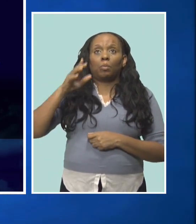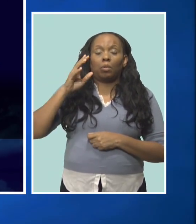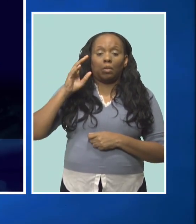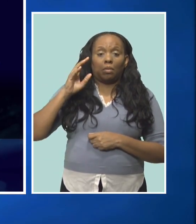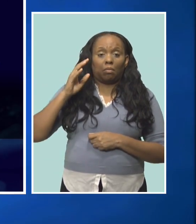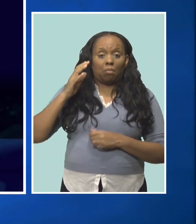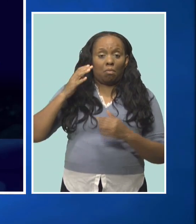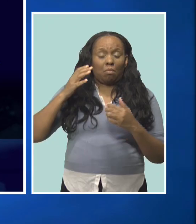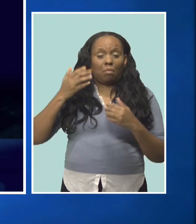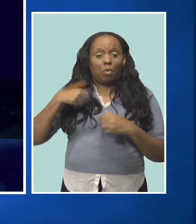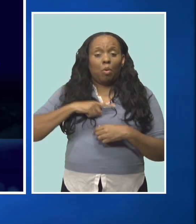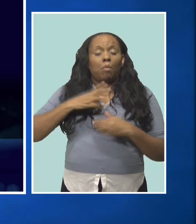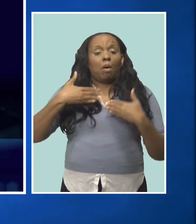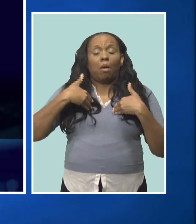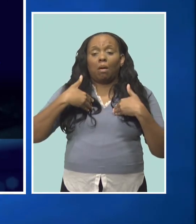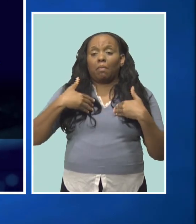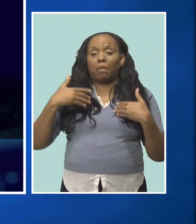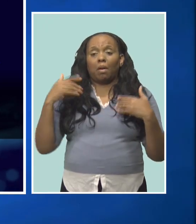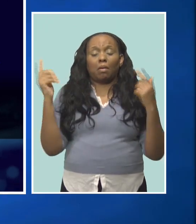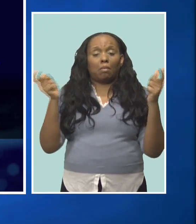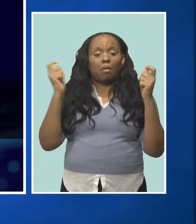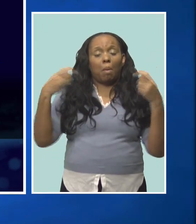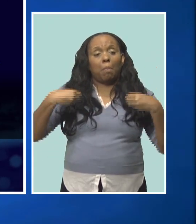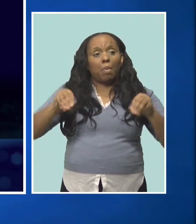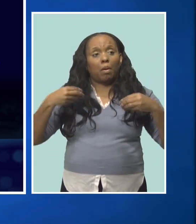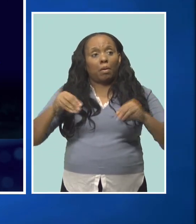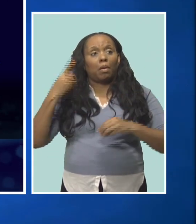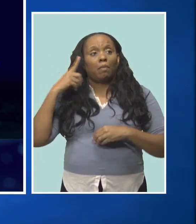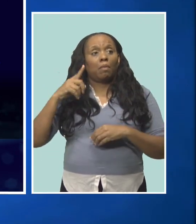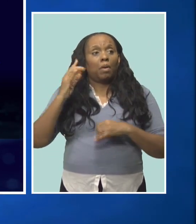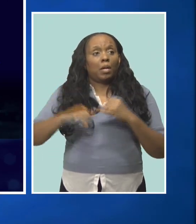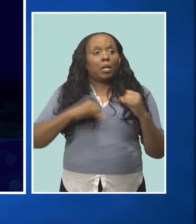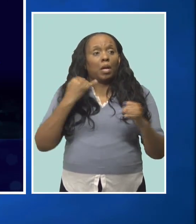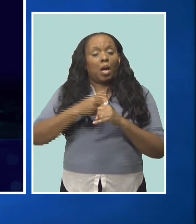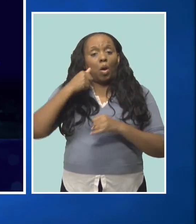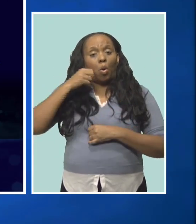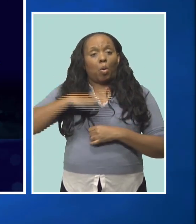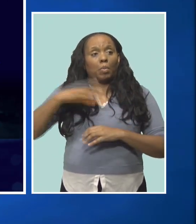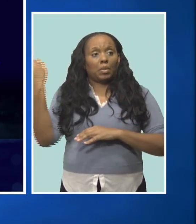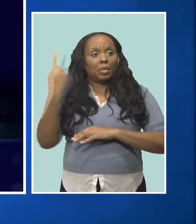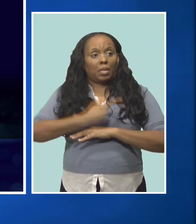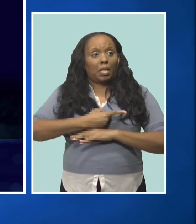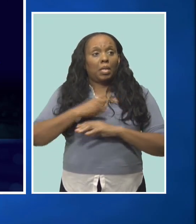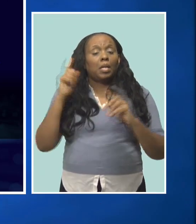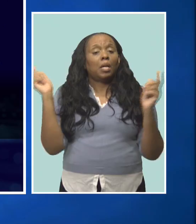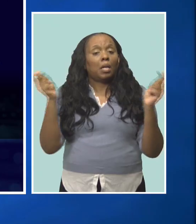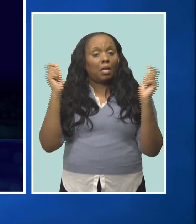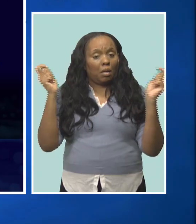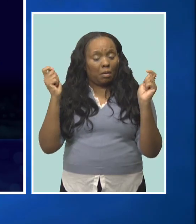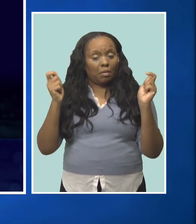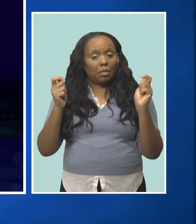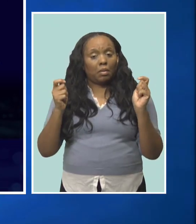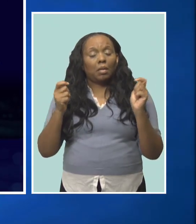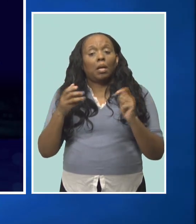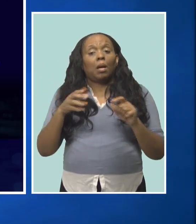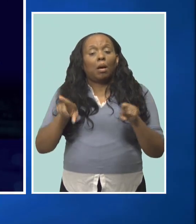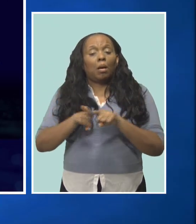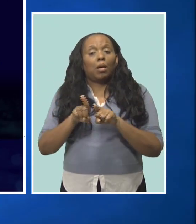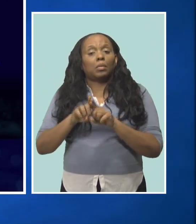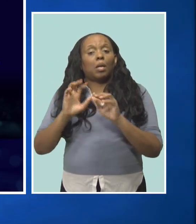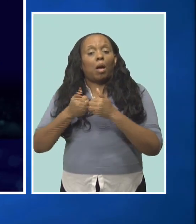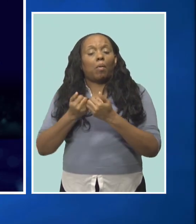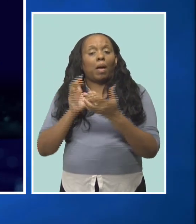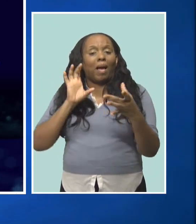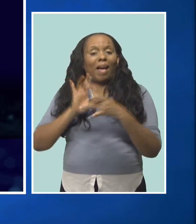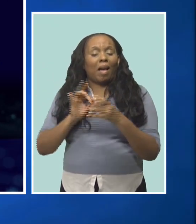we've had the night market as part of our International Women's Day celebrations in collaboration with CBC Caribbean. And the market